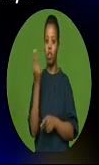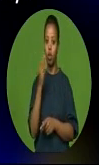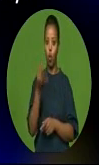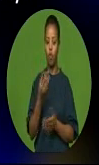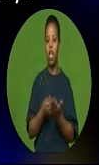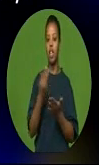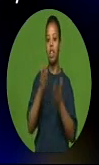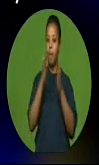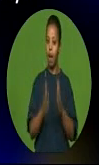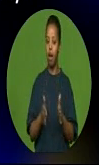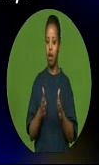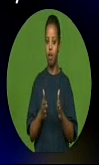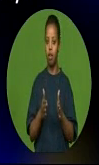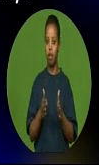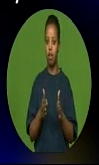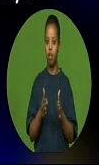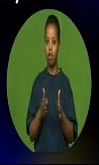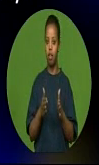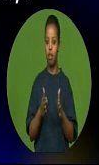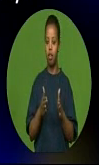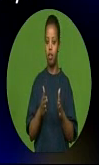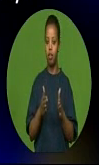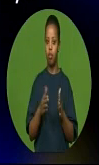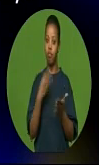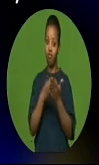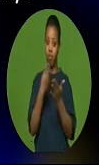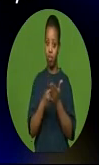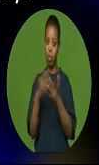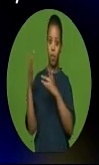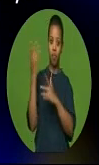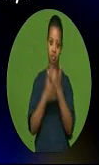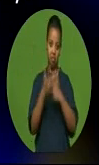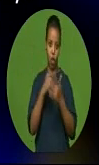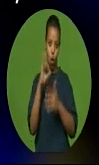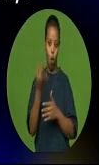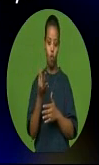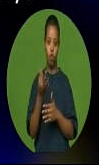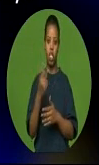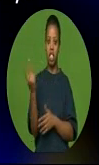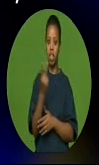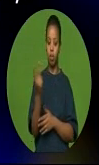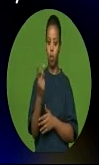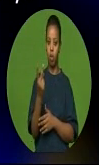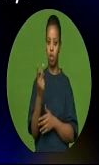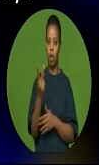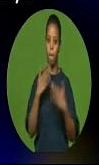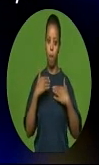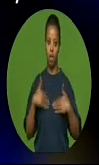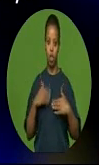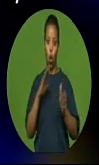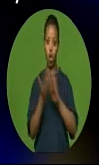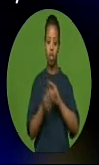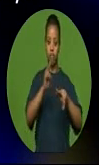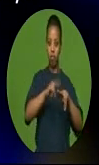buyer, the bargaining power of the respective parties, conditions imposed by